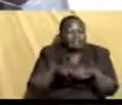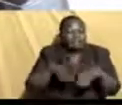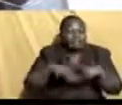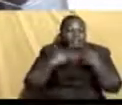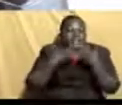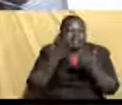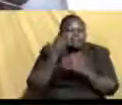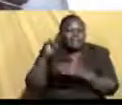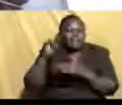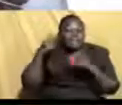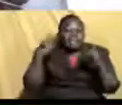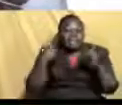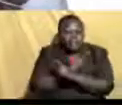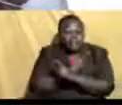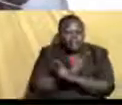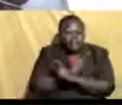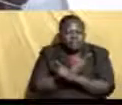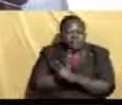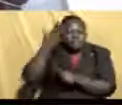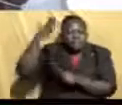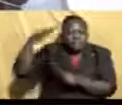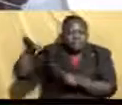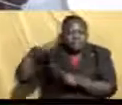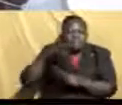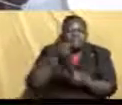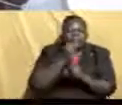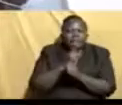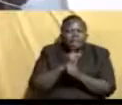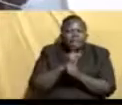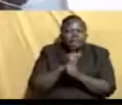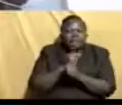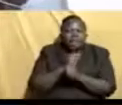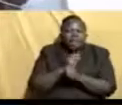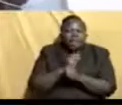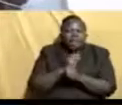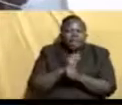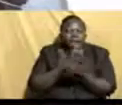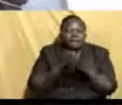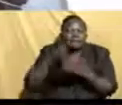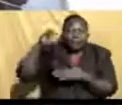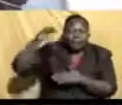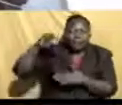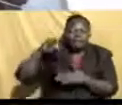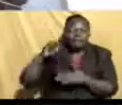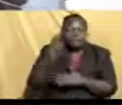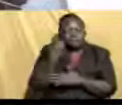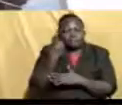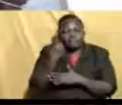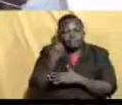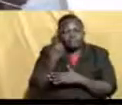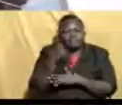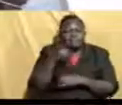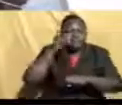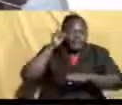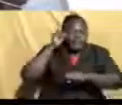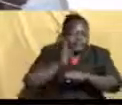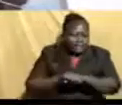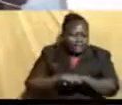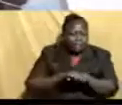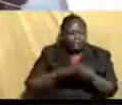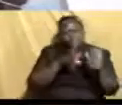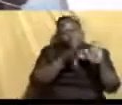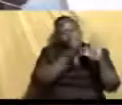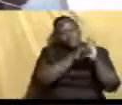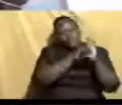by an express pronouncement, and Parliament made an express pronouncement in 2012 making the quorum 5. However, when the law was